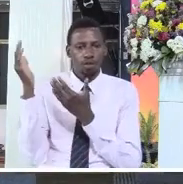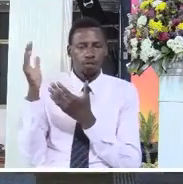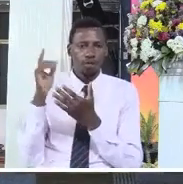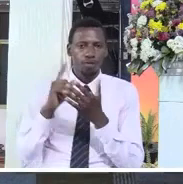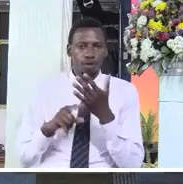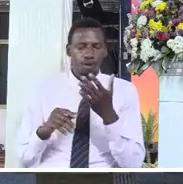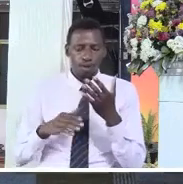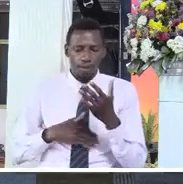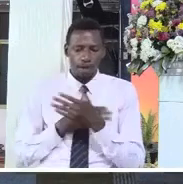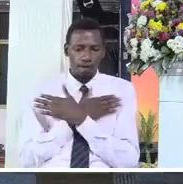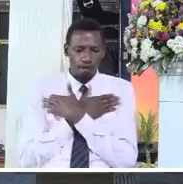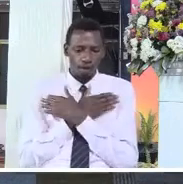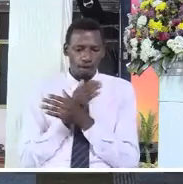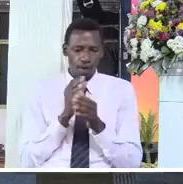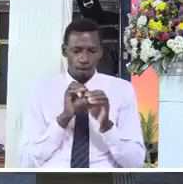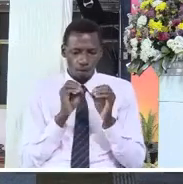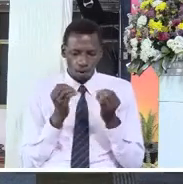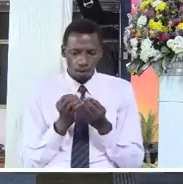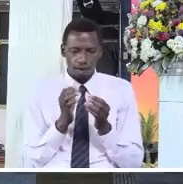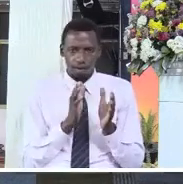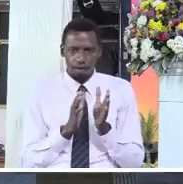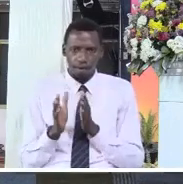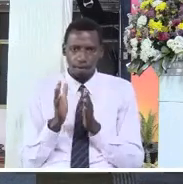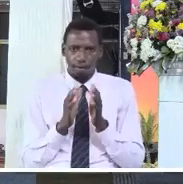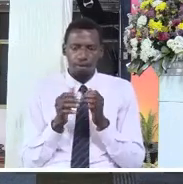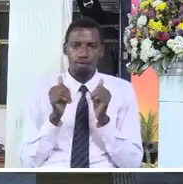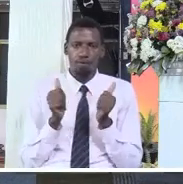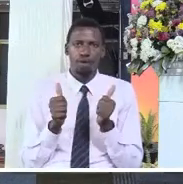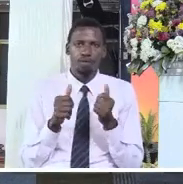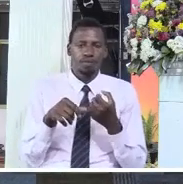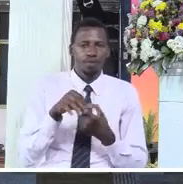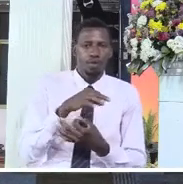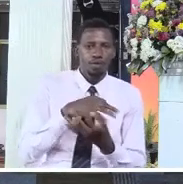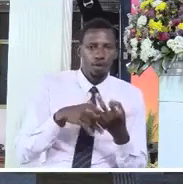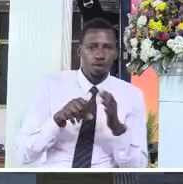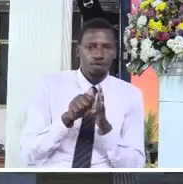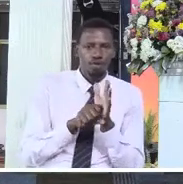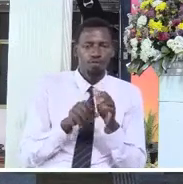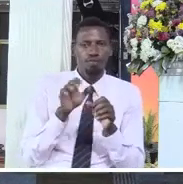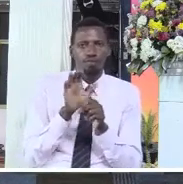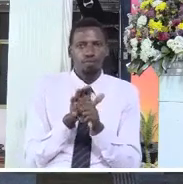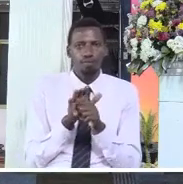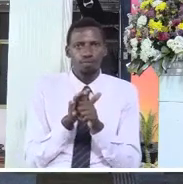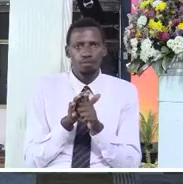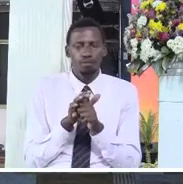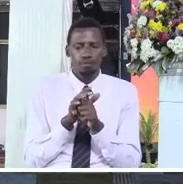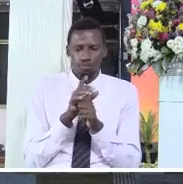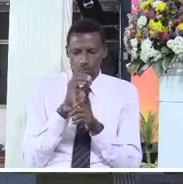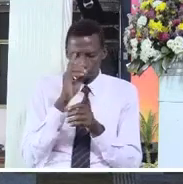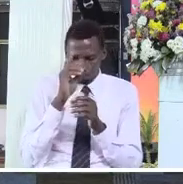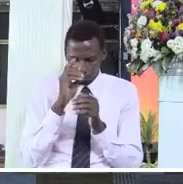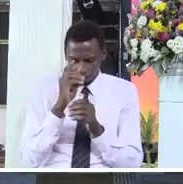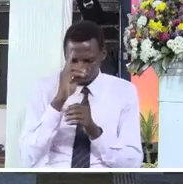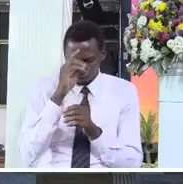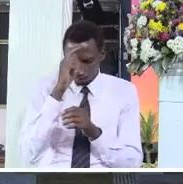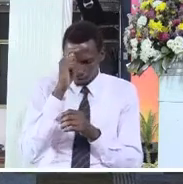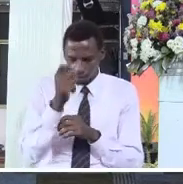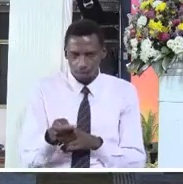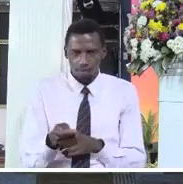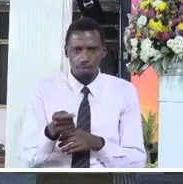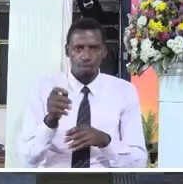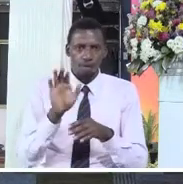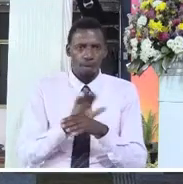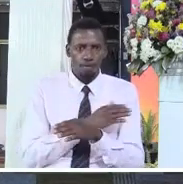be that organized, that there will be that much fellowship, that there will be that kind of diligence, that kind of music,